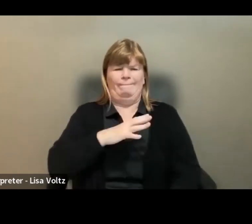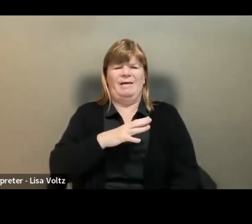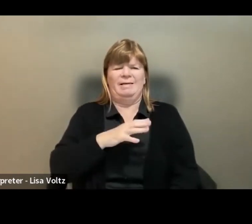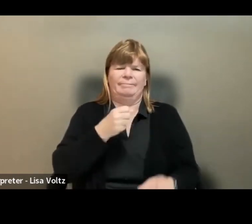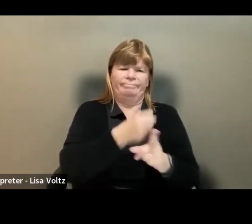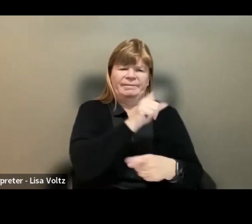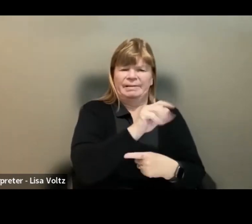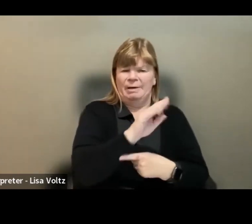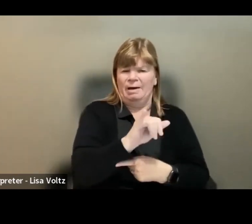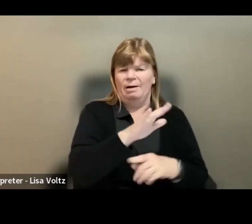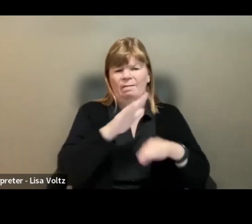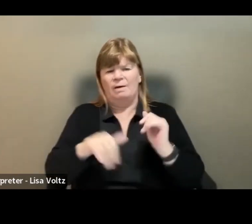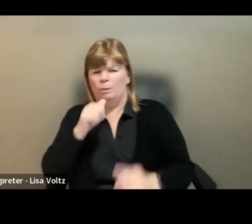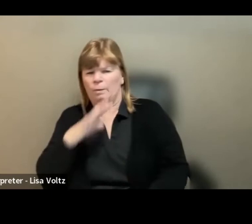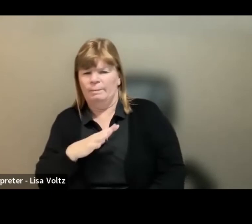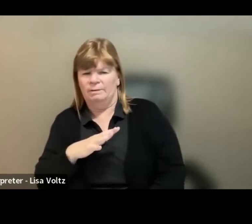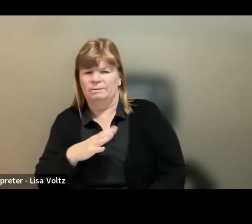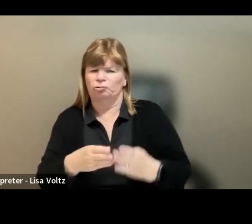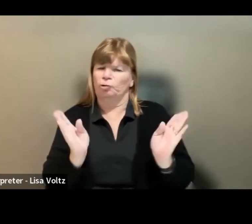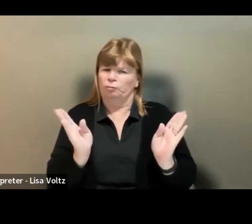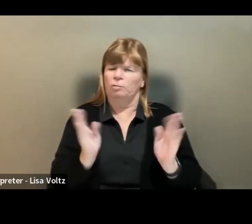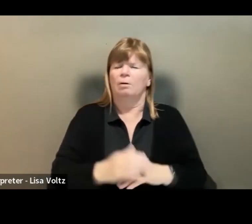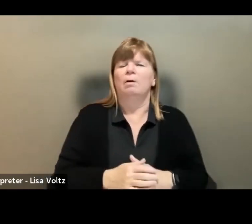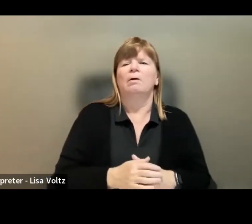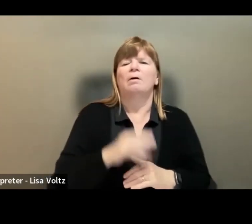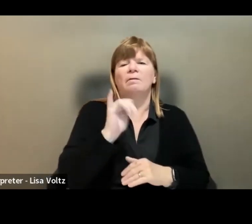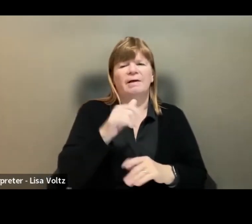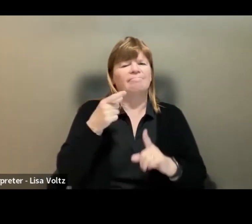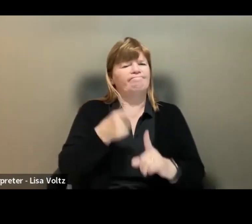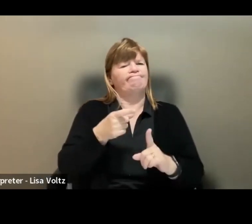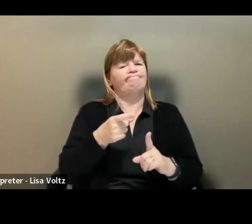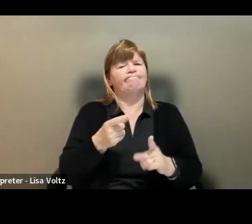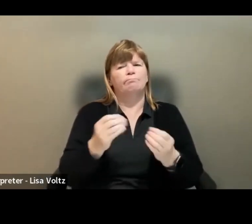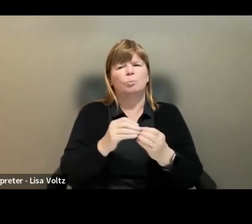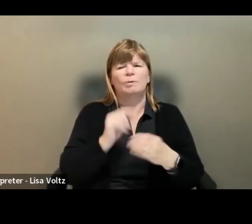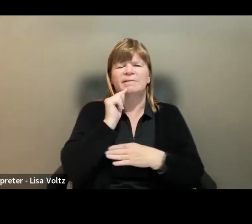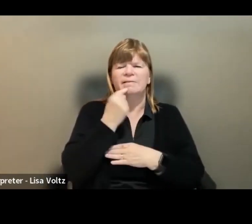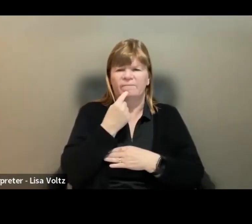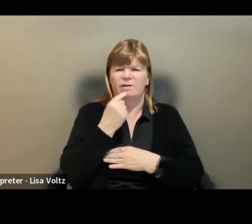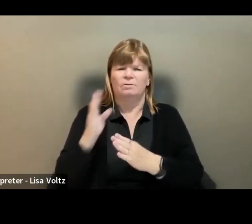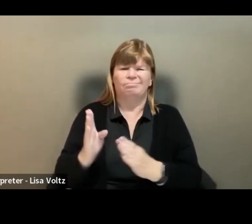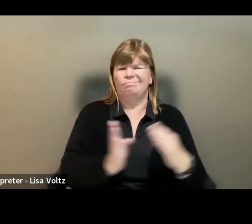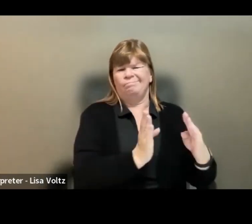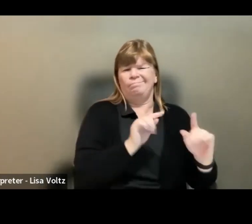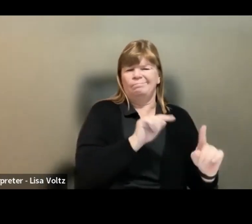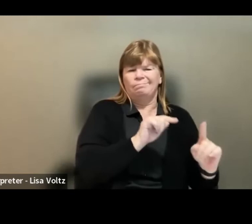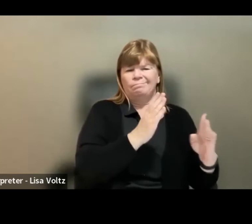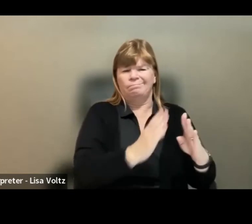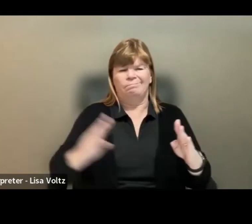TBI relative to women overall. And this is particularly true at the more severe end of the TBI